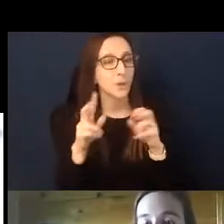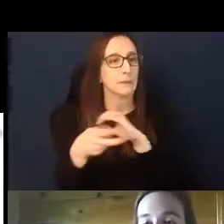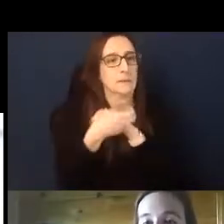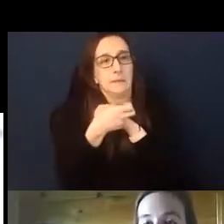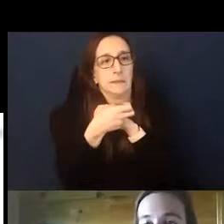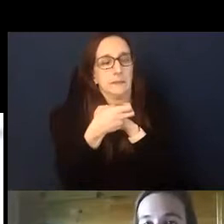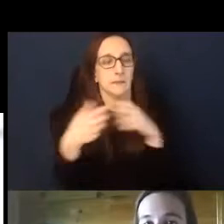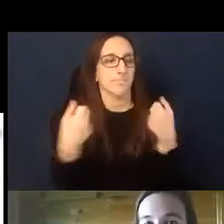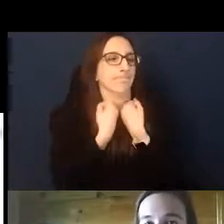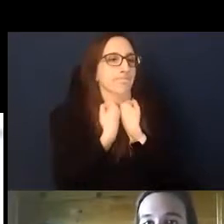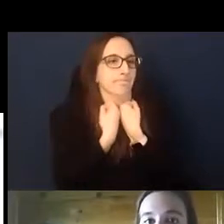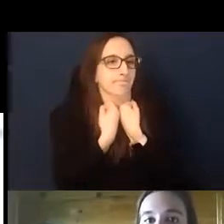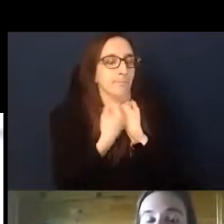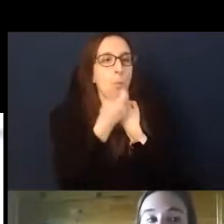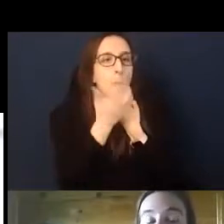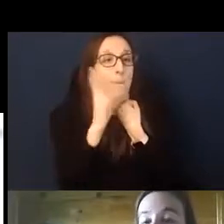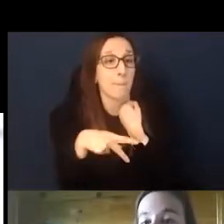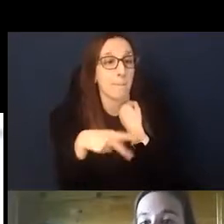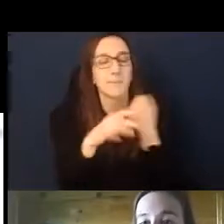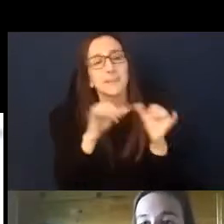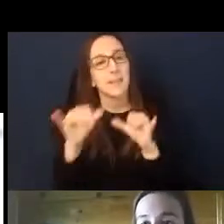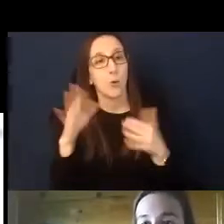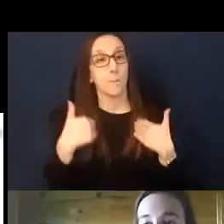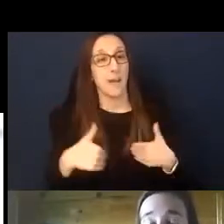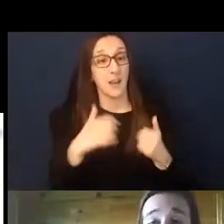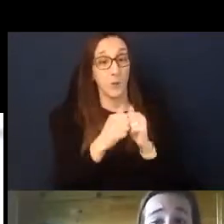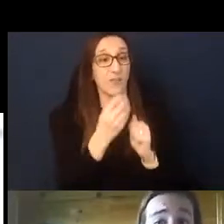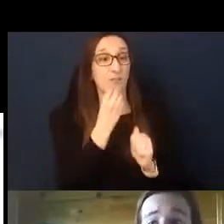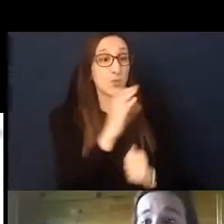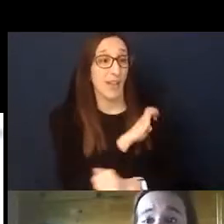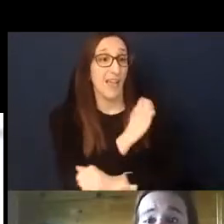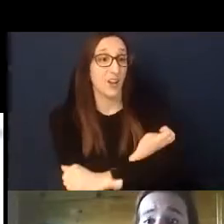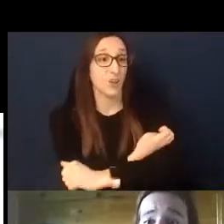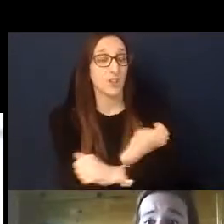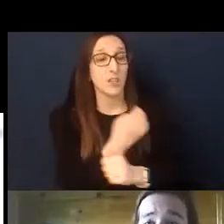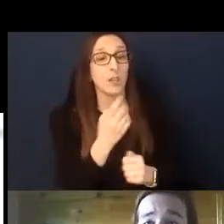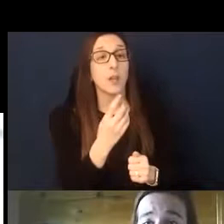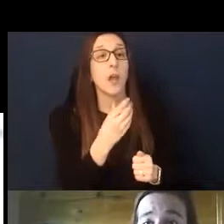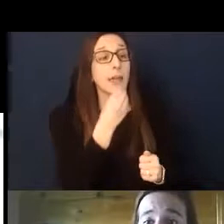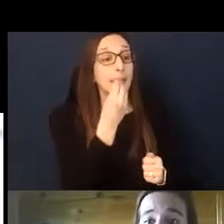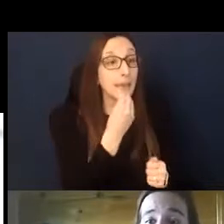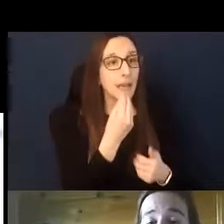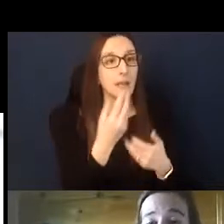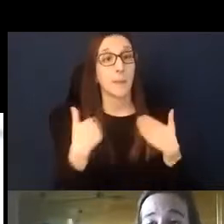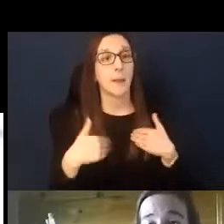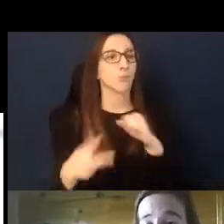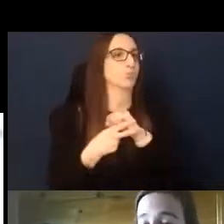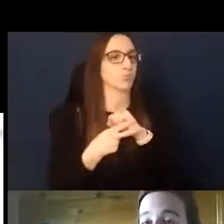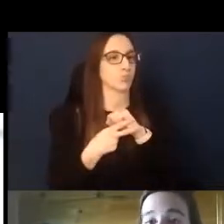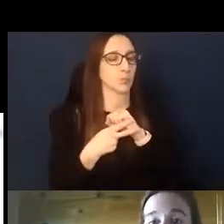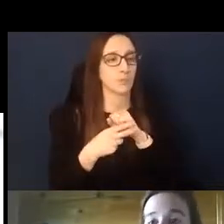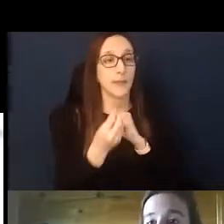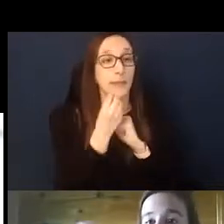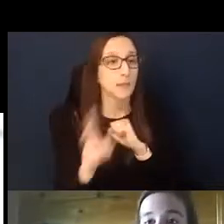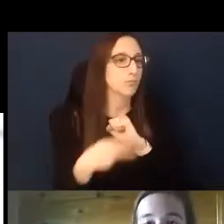a blanket and you hold on to it to warm up. That's essentially what your body's doing every time you take a bite of food. Instead of putting it